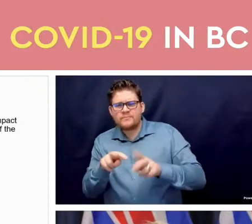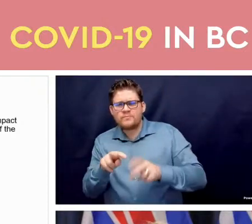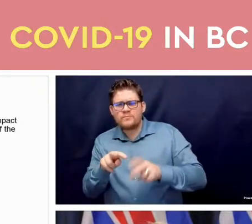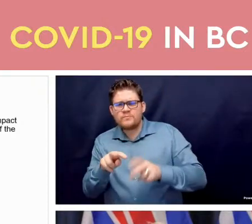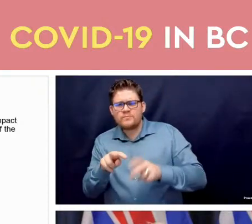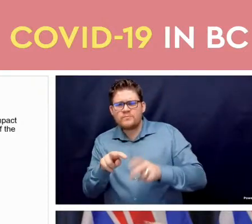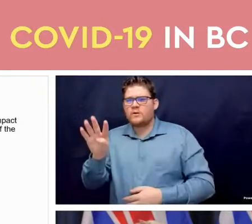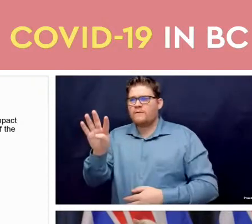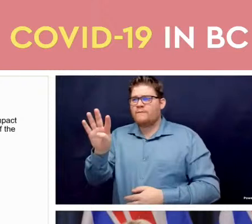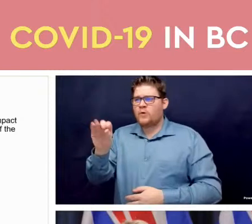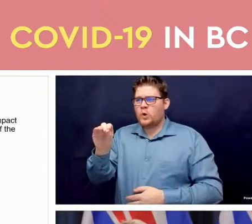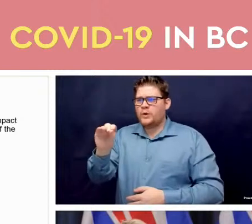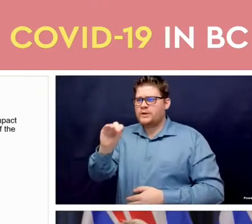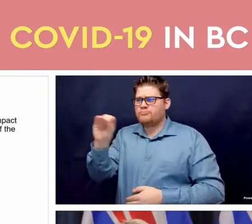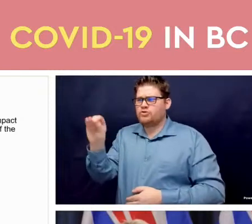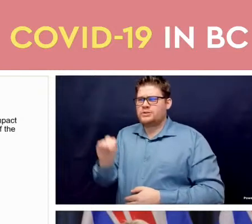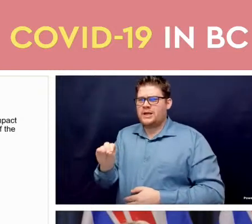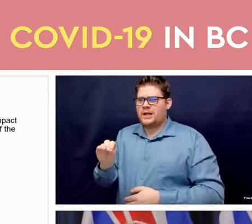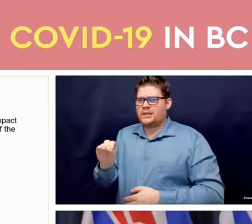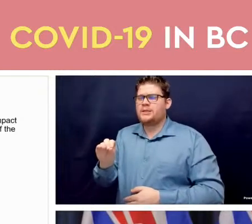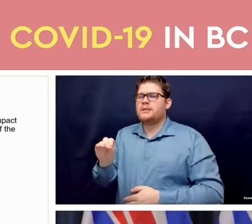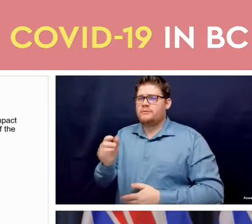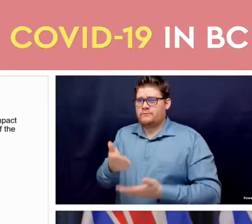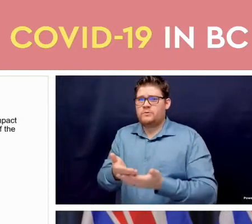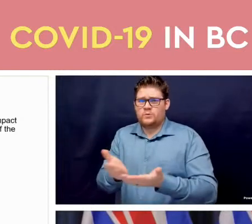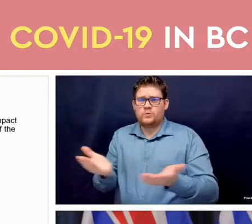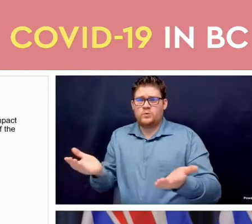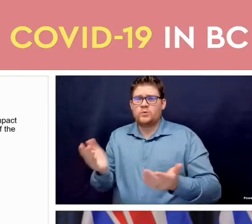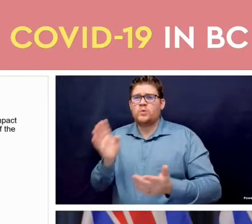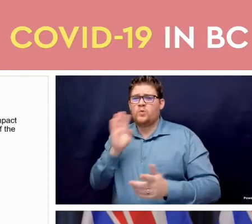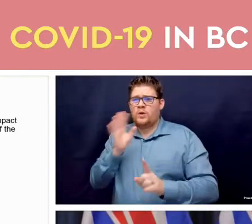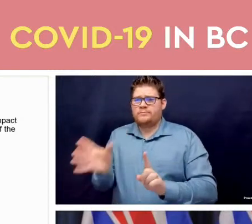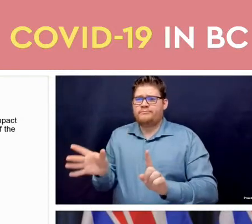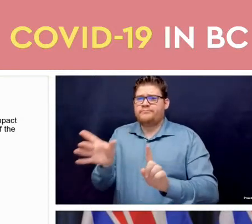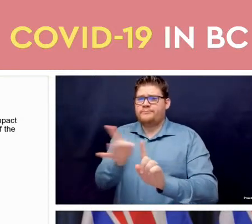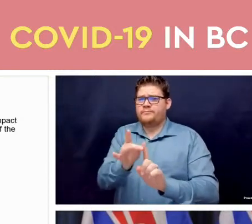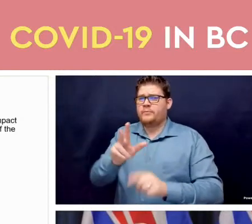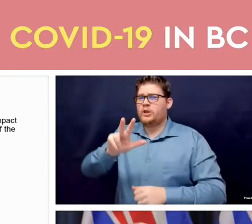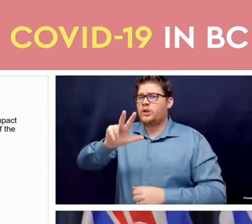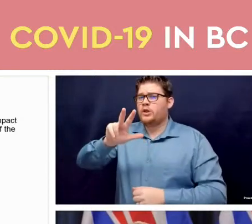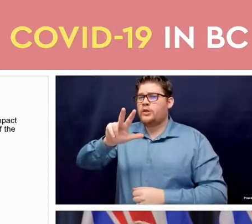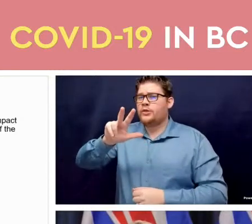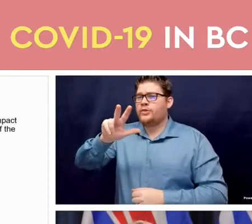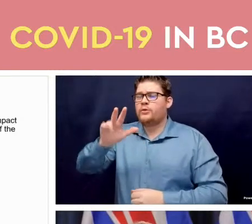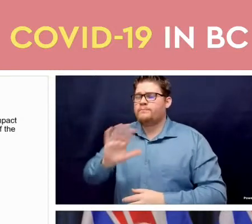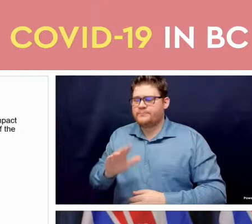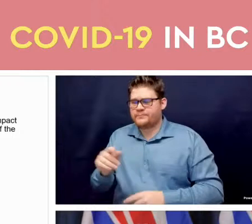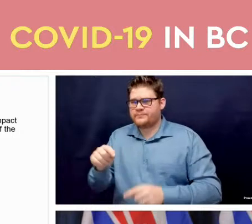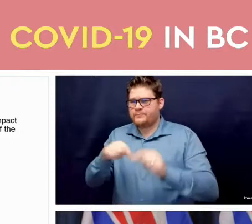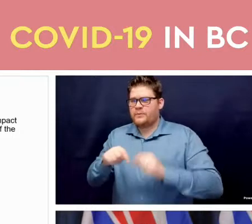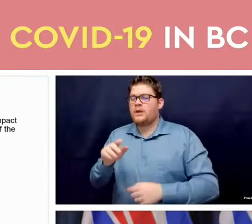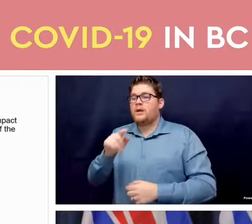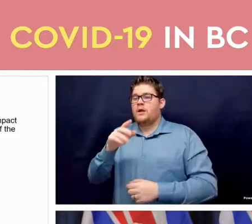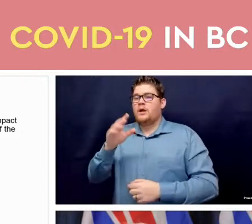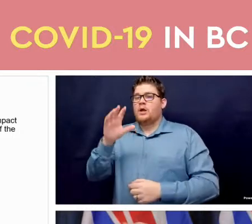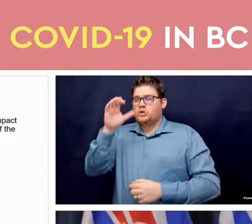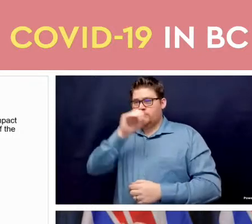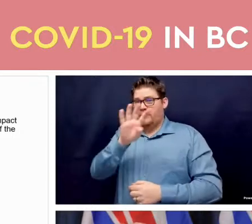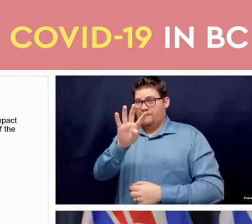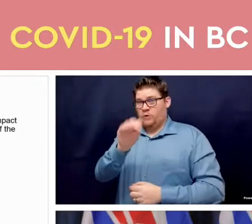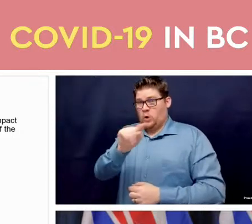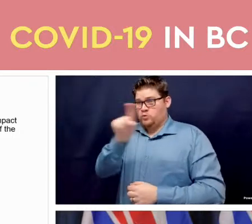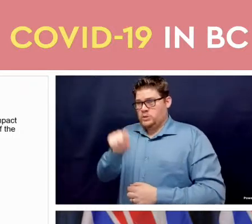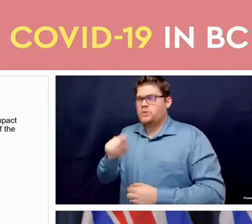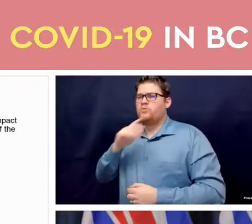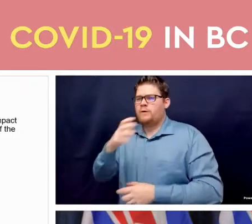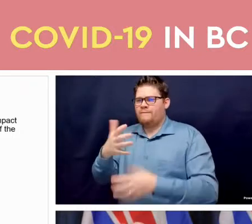whether they're the most high risk or not, so it's 40% across the board. And this gives an indication of what we could potentially see over the next